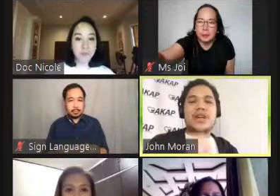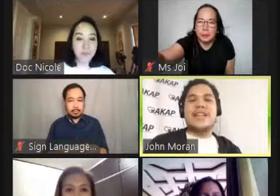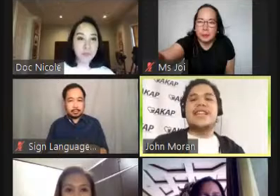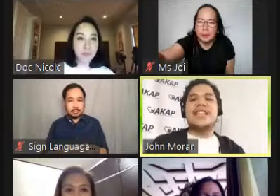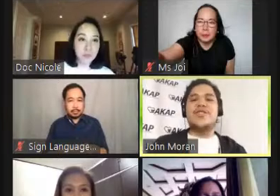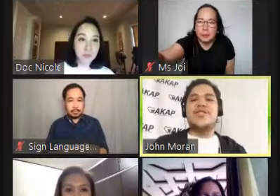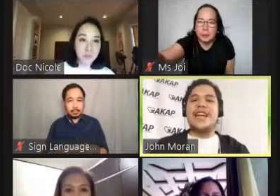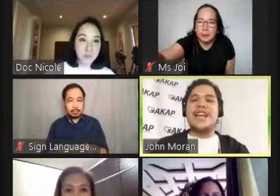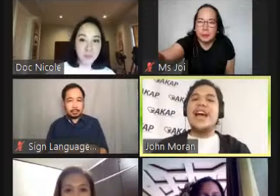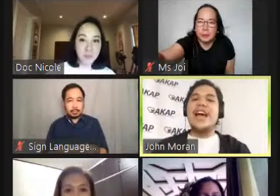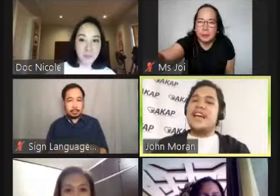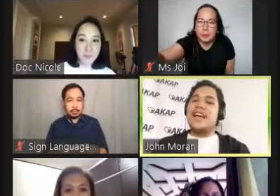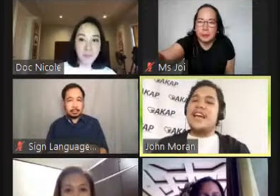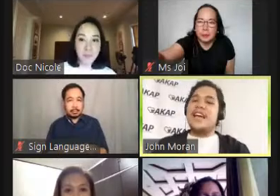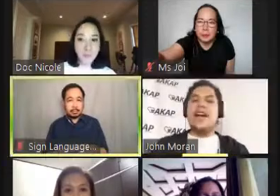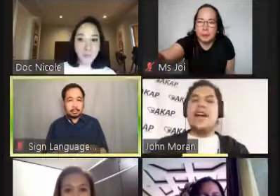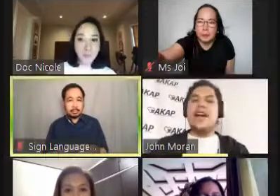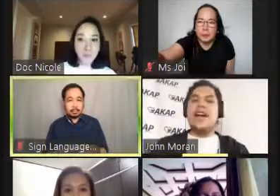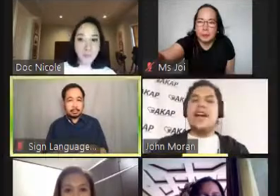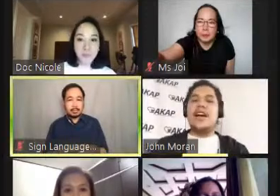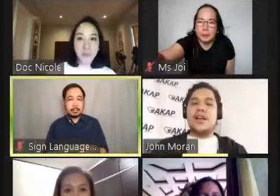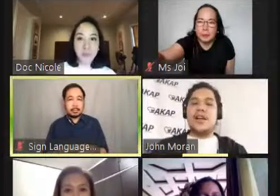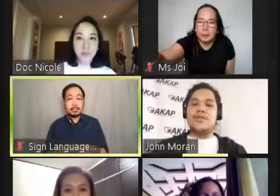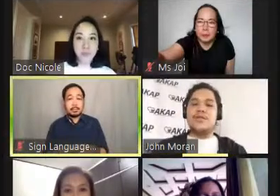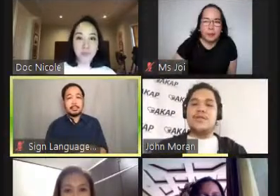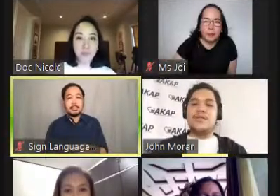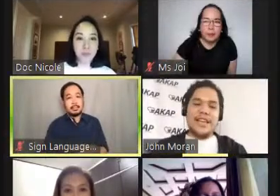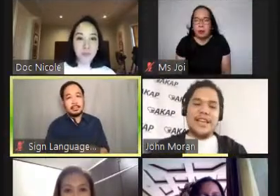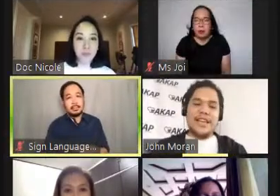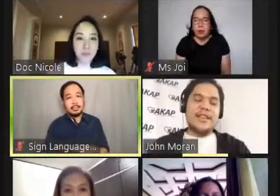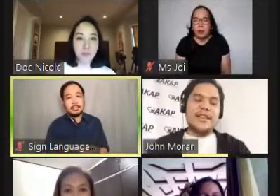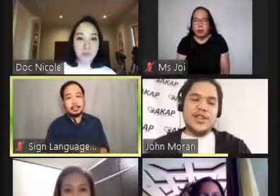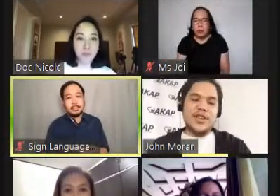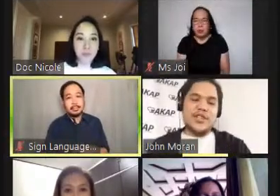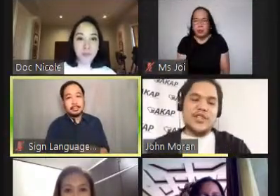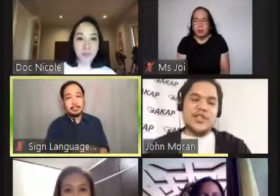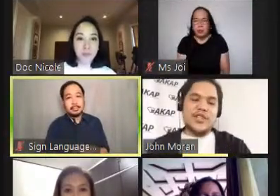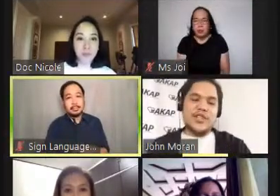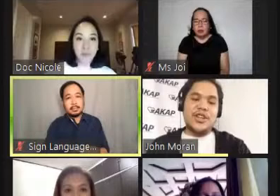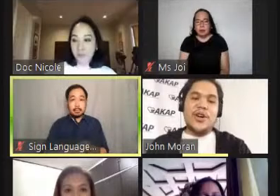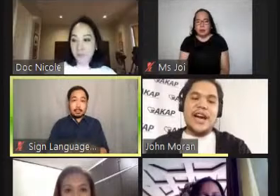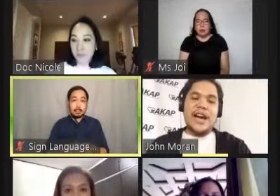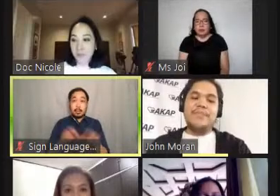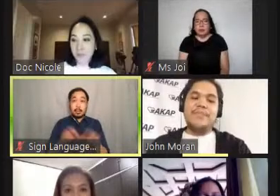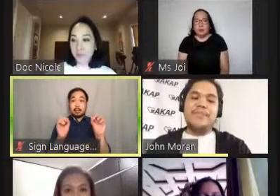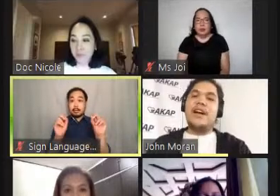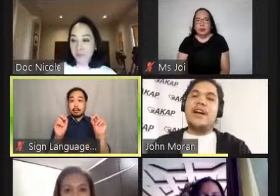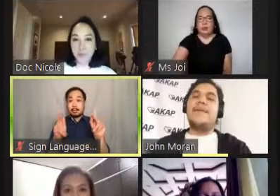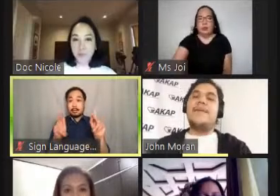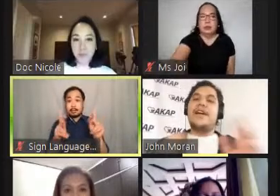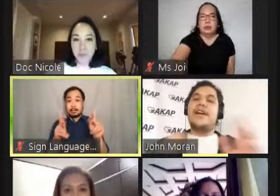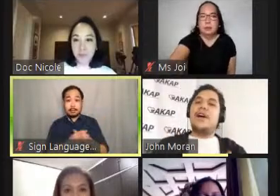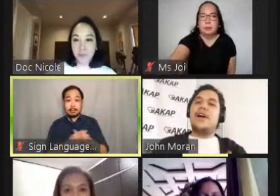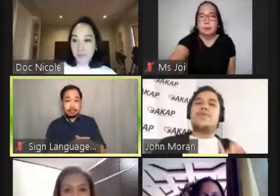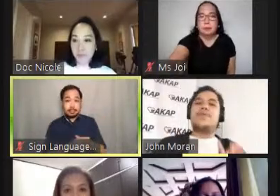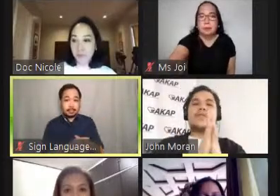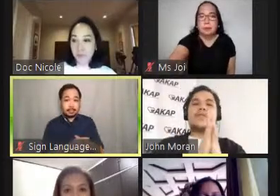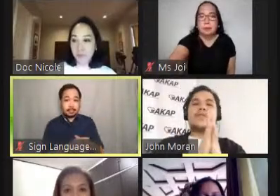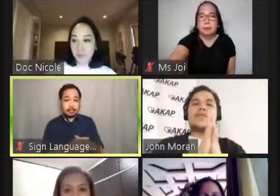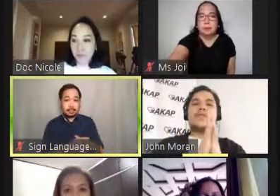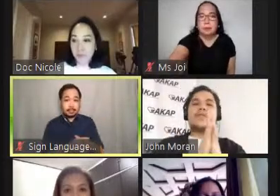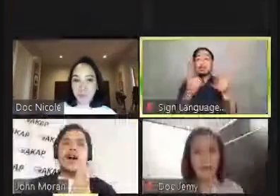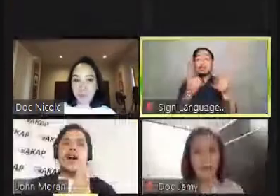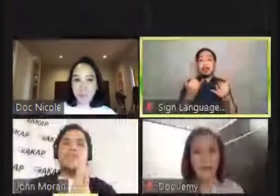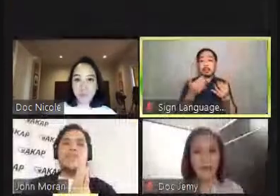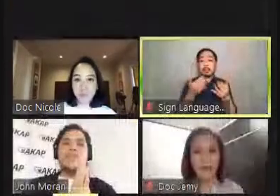isend later para kayo nakapag-review discussion. Alright. Everyone, we would like to